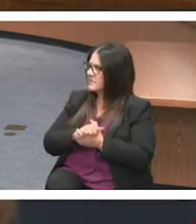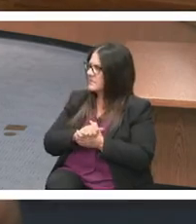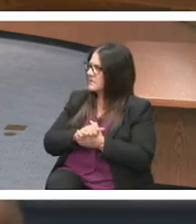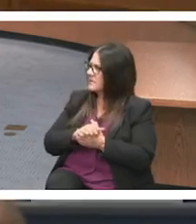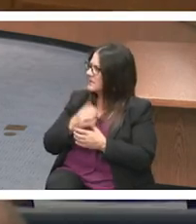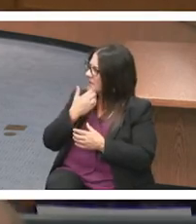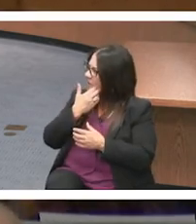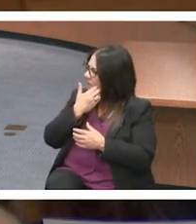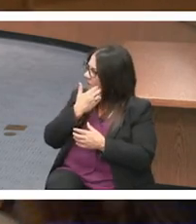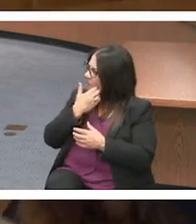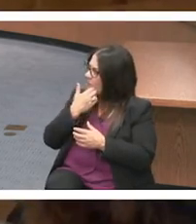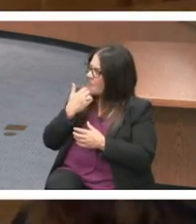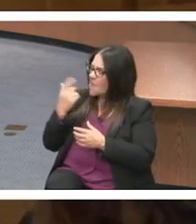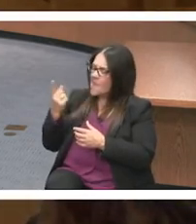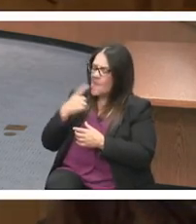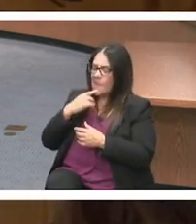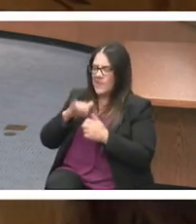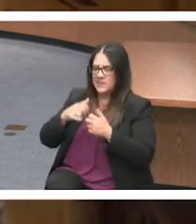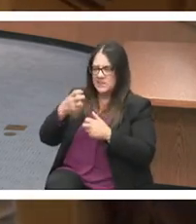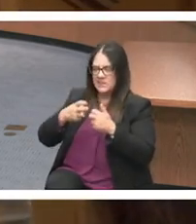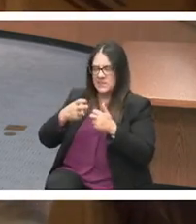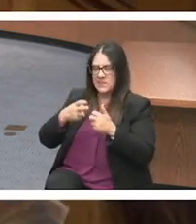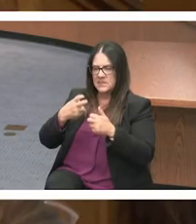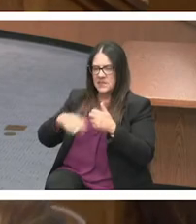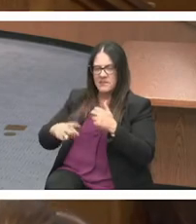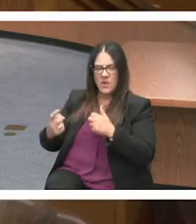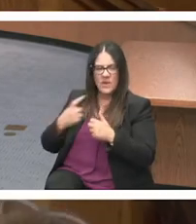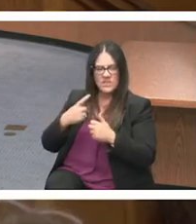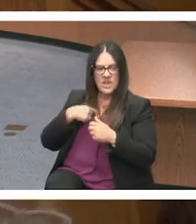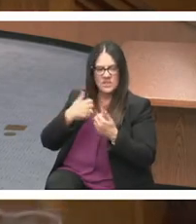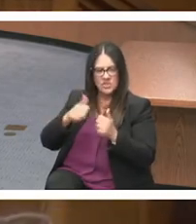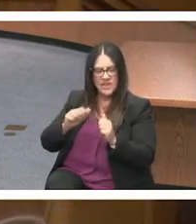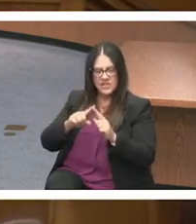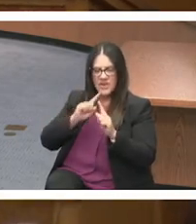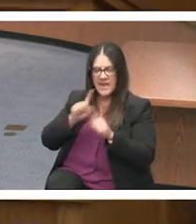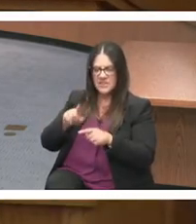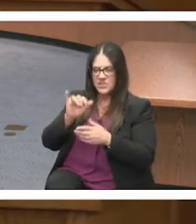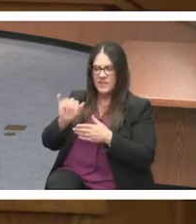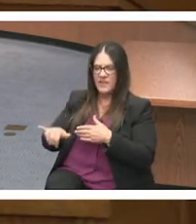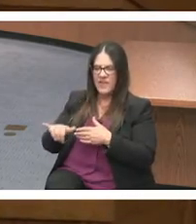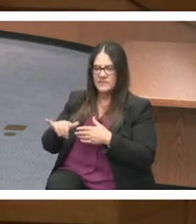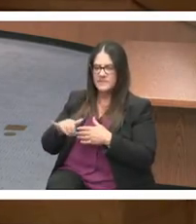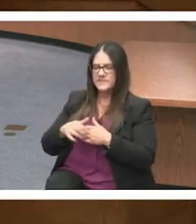That is the definition of a tough question. but I'll try to answer it. And I won't go...